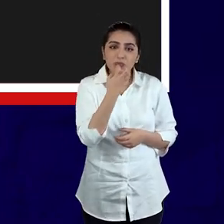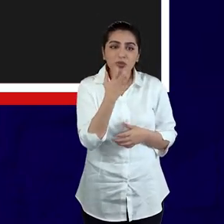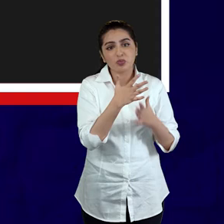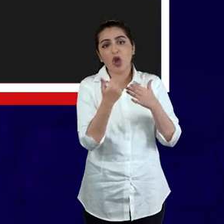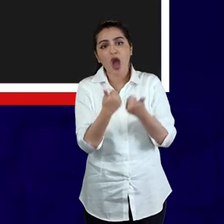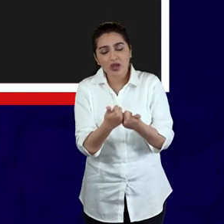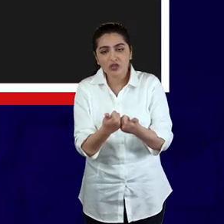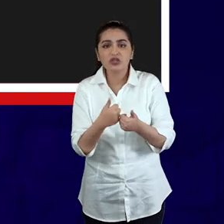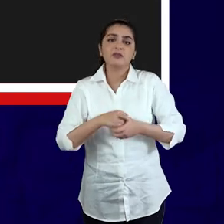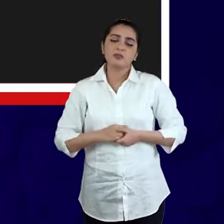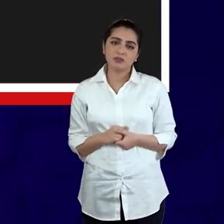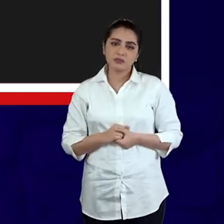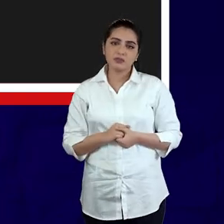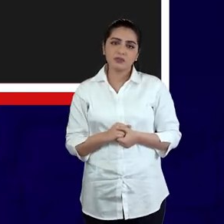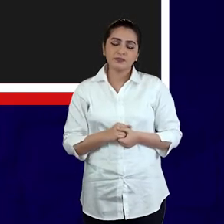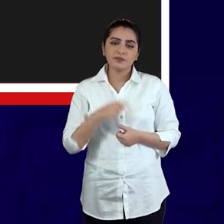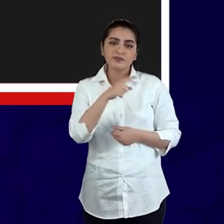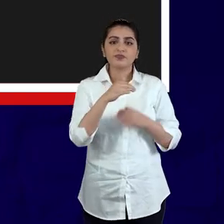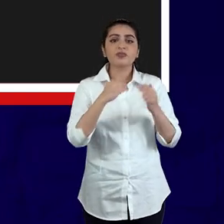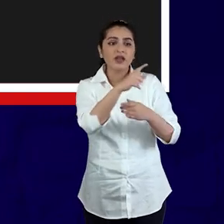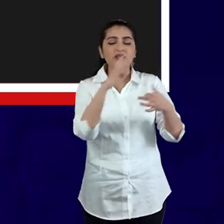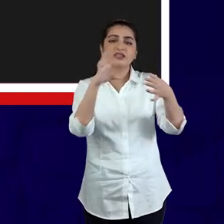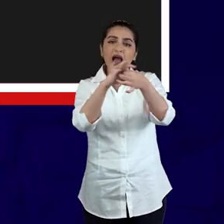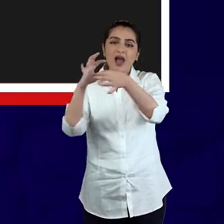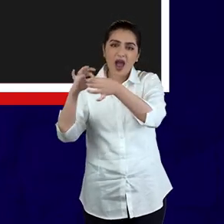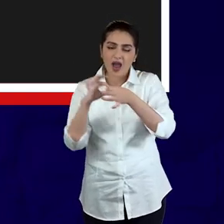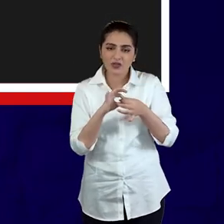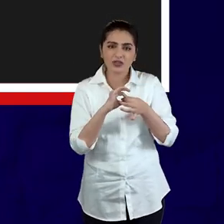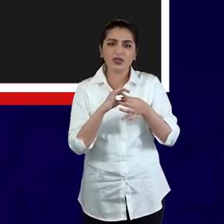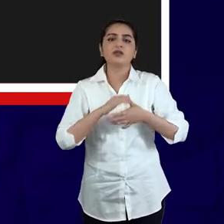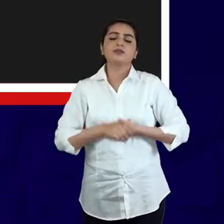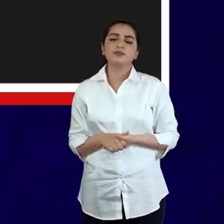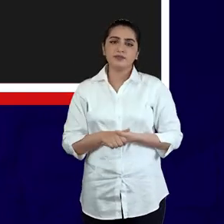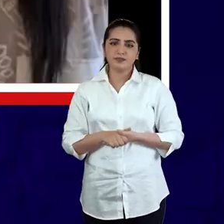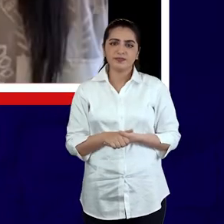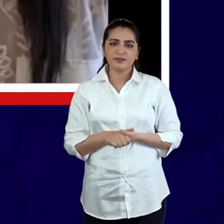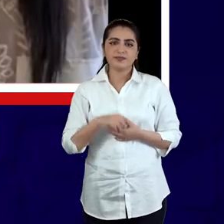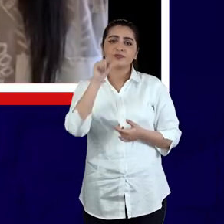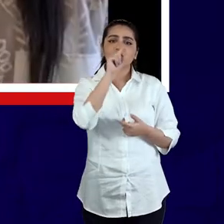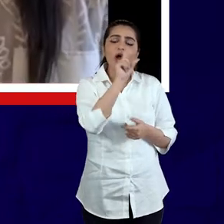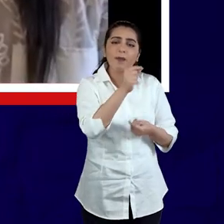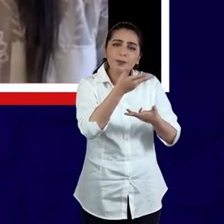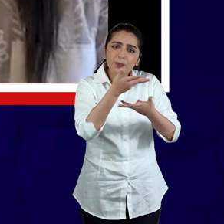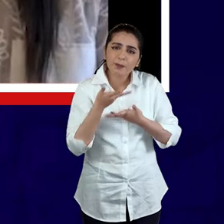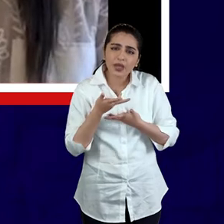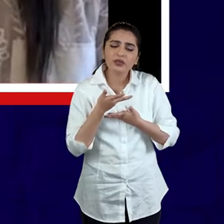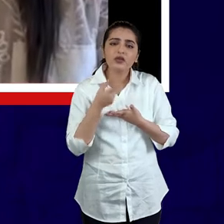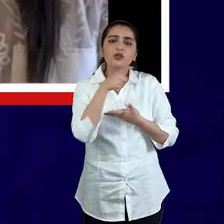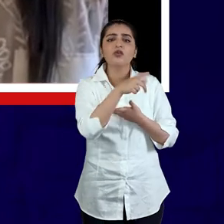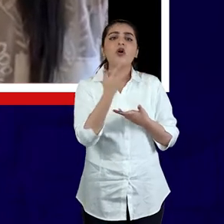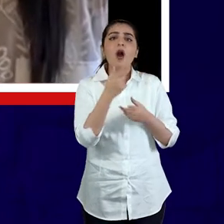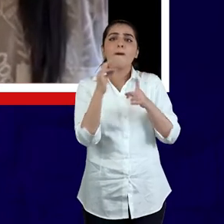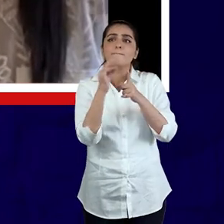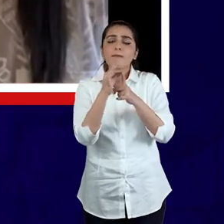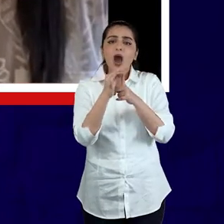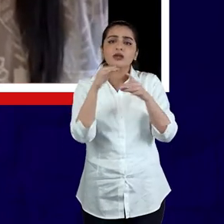for quite a while. And I guess in the context of that, can you share a little about what the